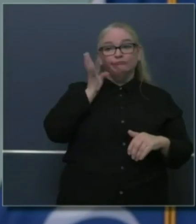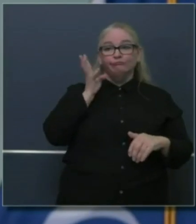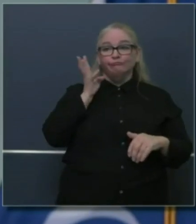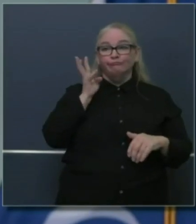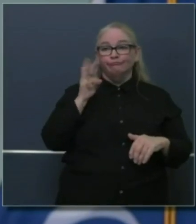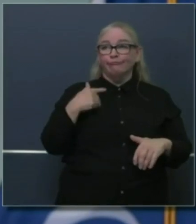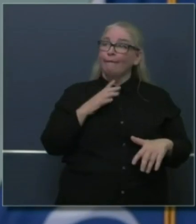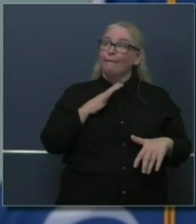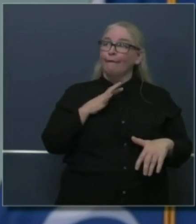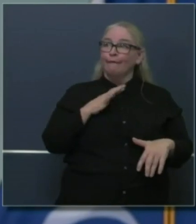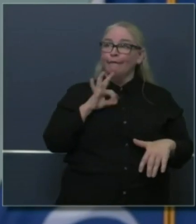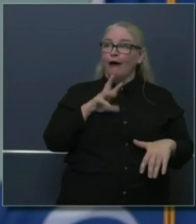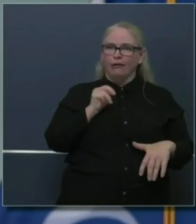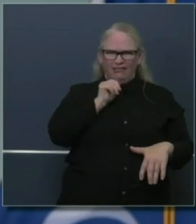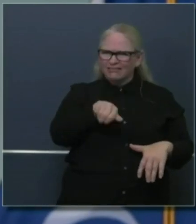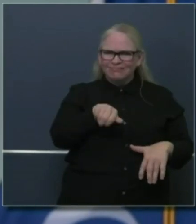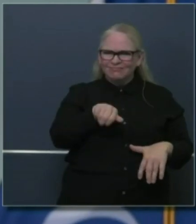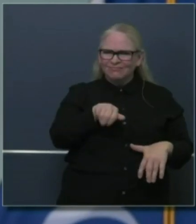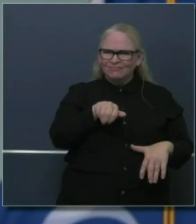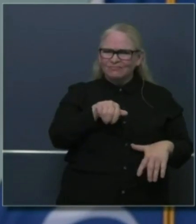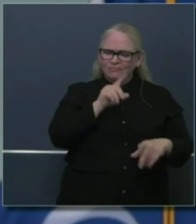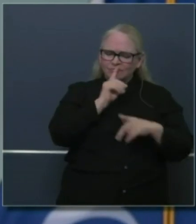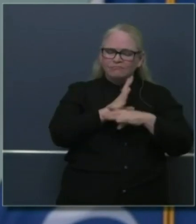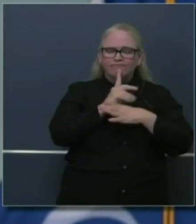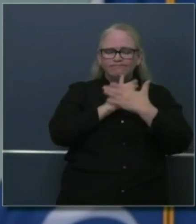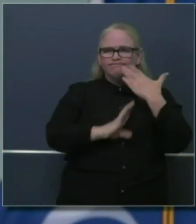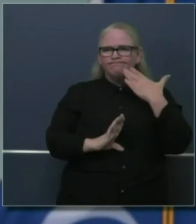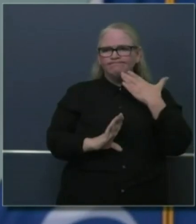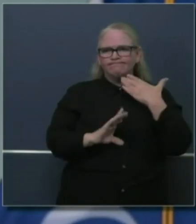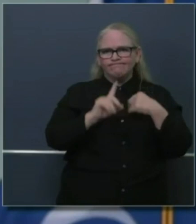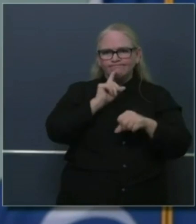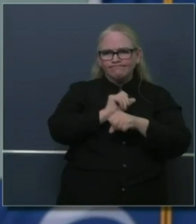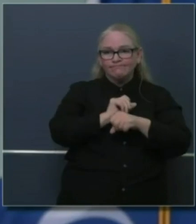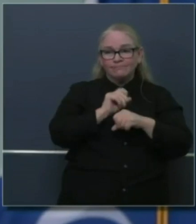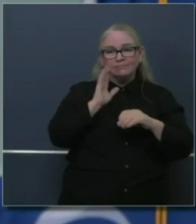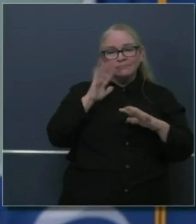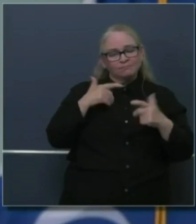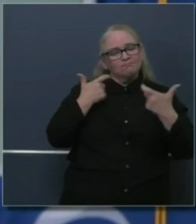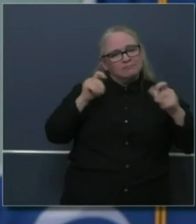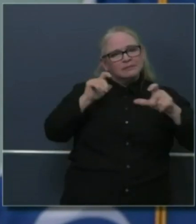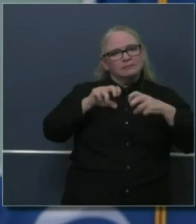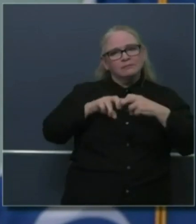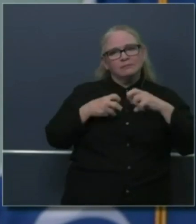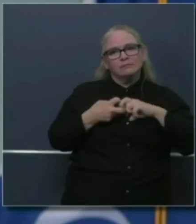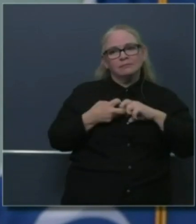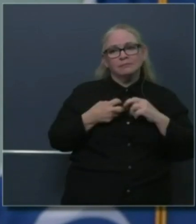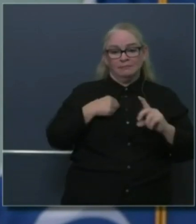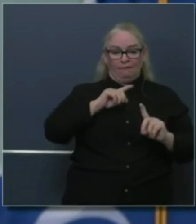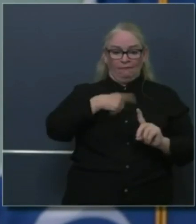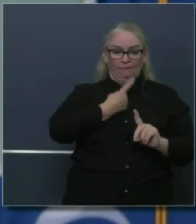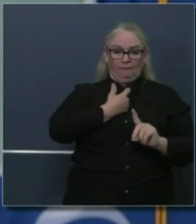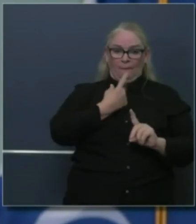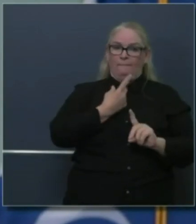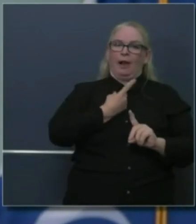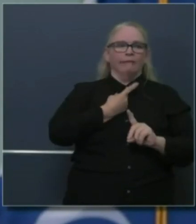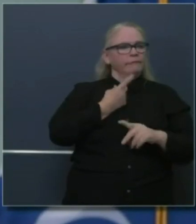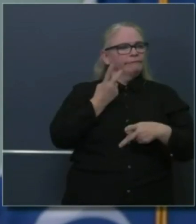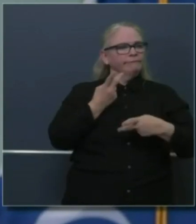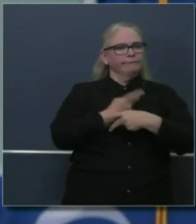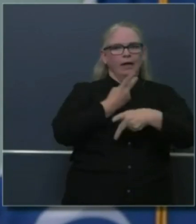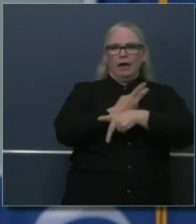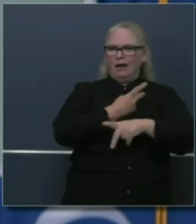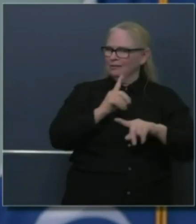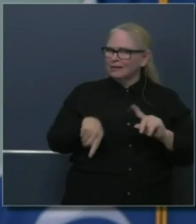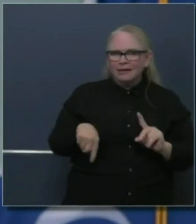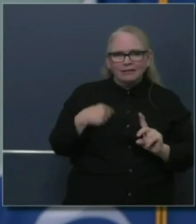am being sober about the magnitude of the reality that we cannot do it alone. And so we continue to enjoy just